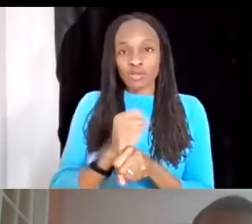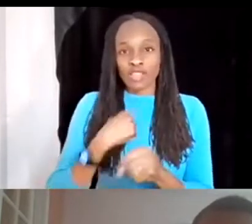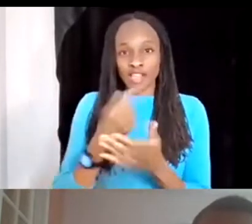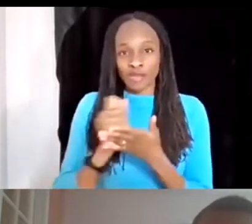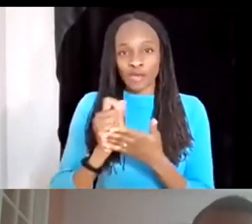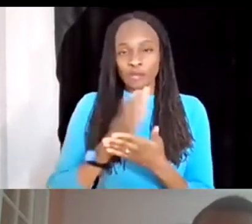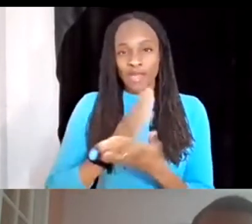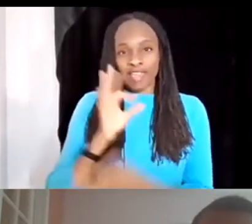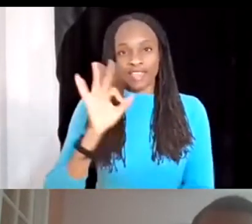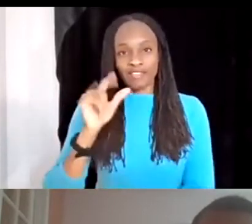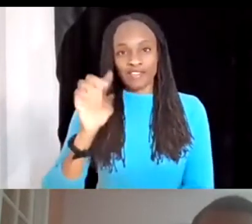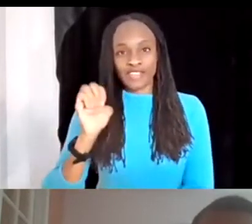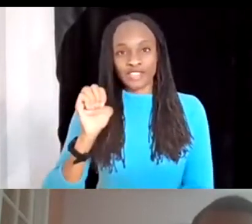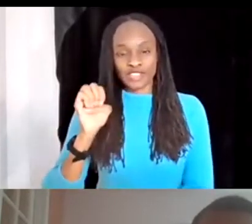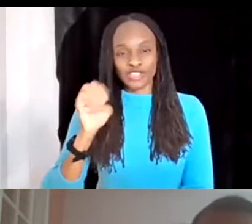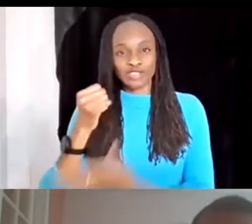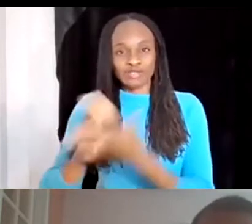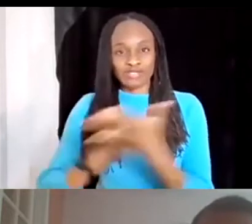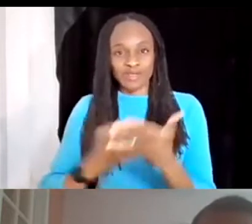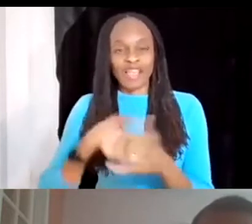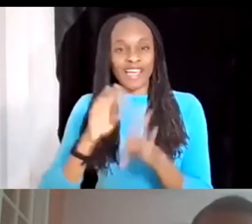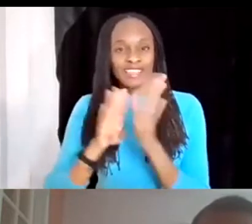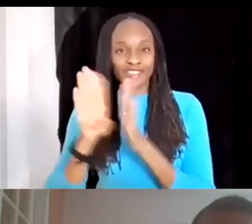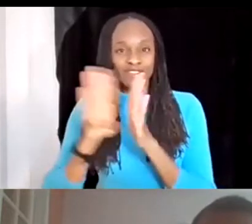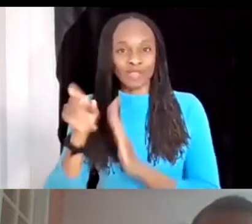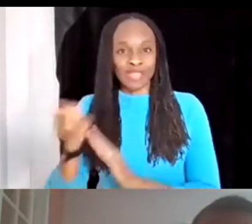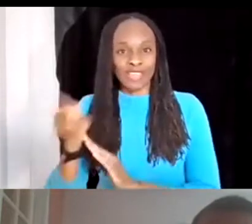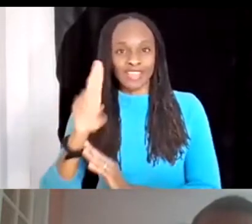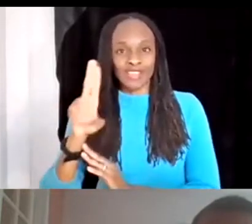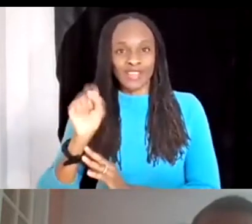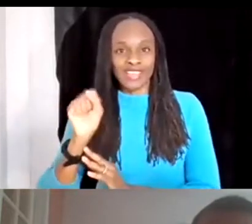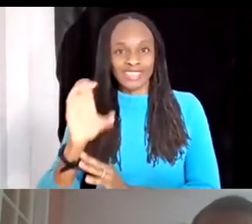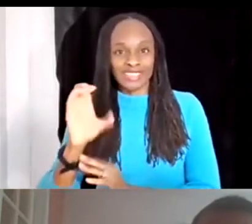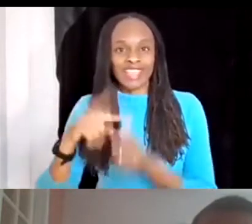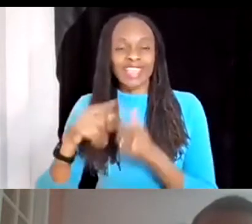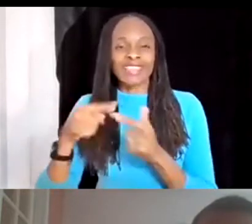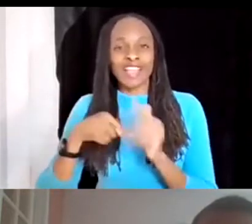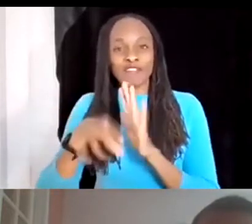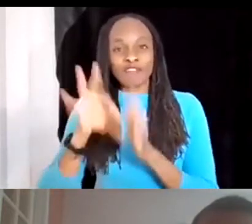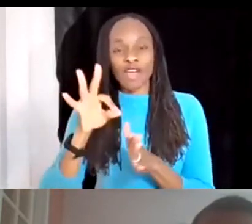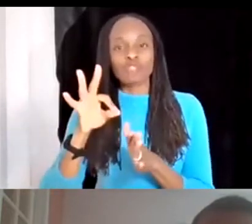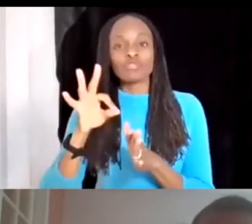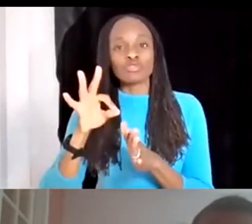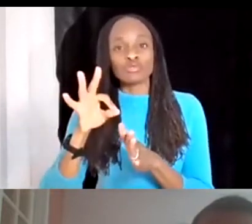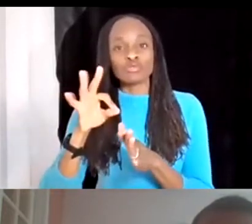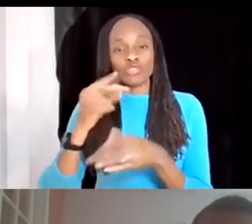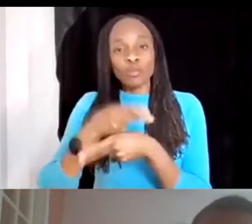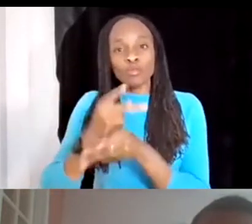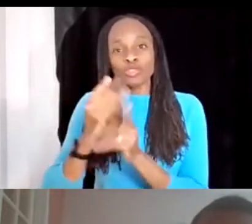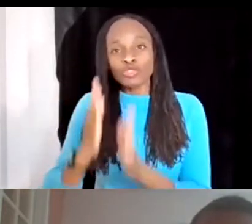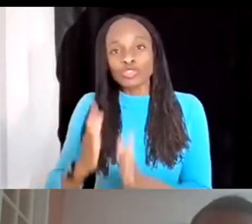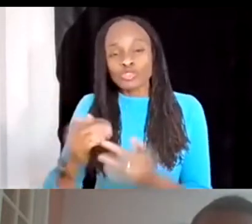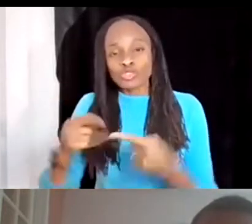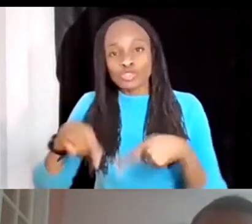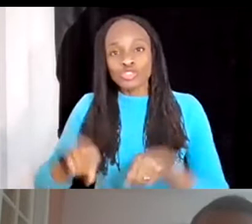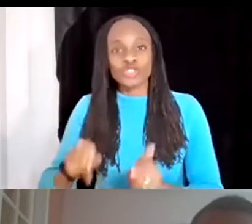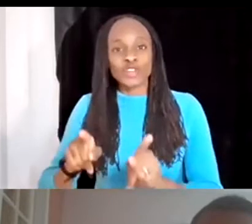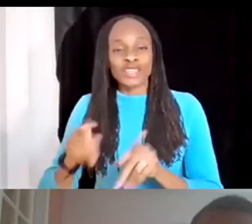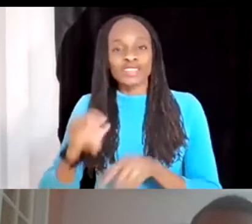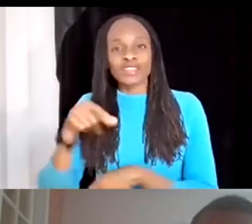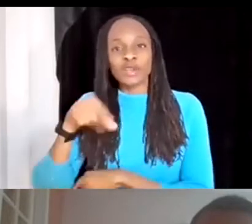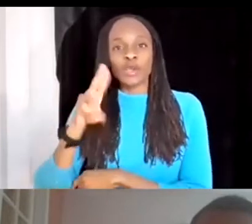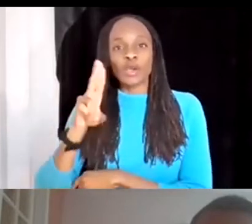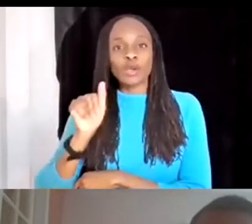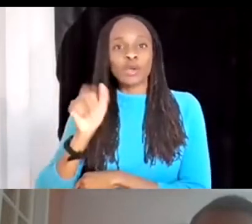feature screenplay that I had developed at USC. And then I ended up finding producers during quarantine. And then we